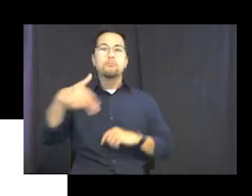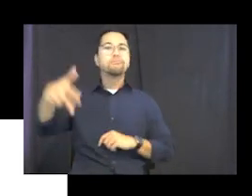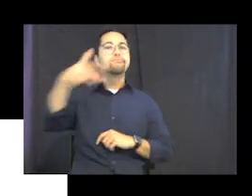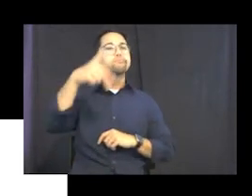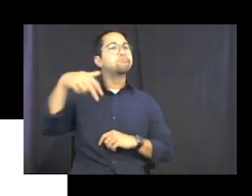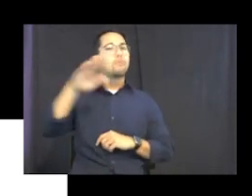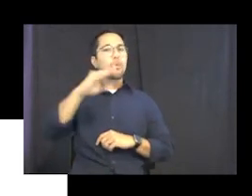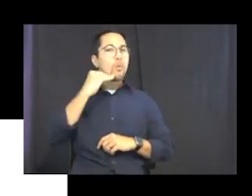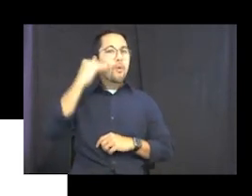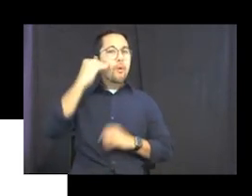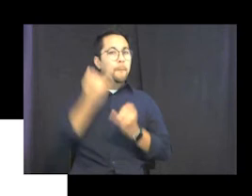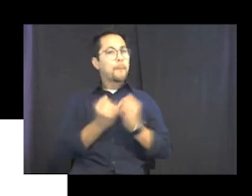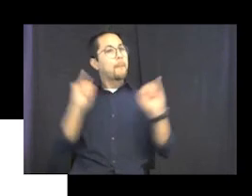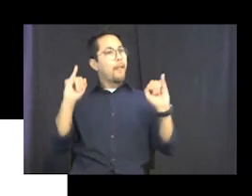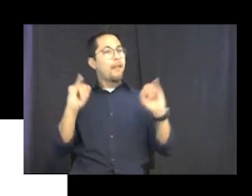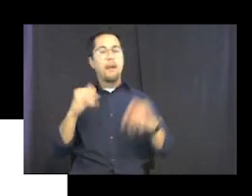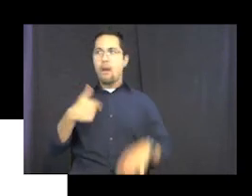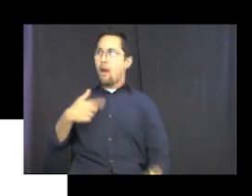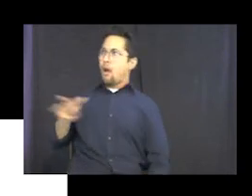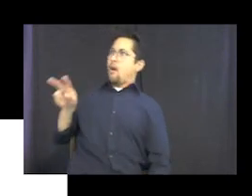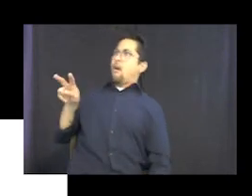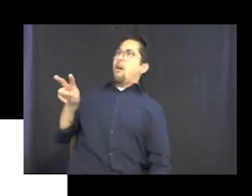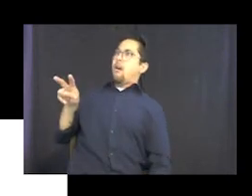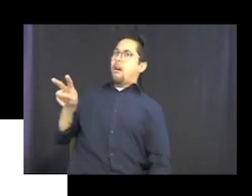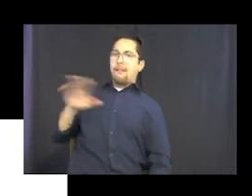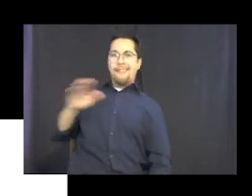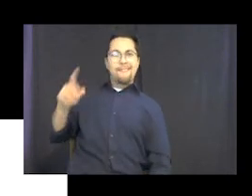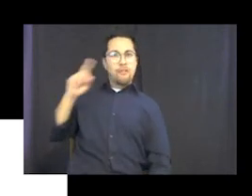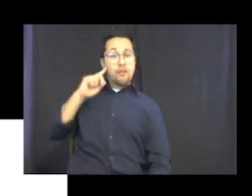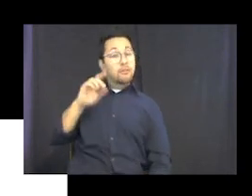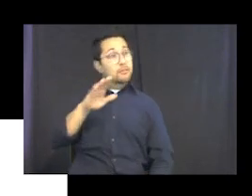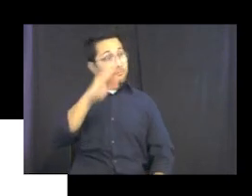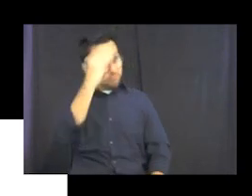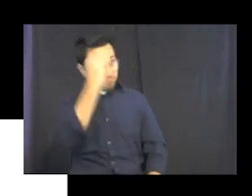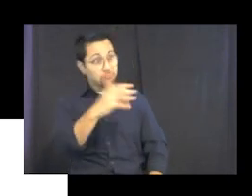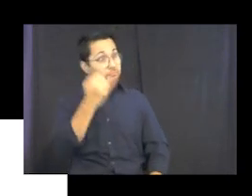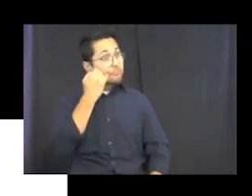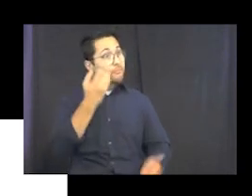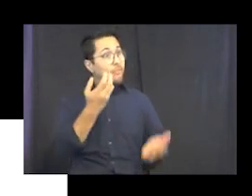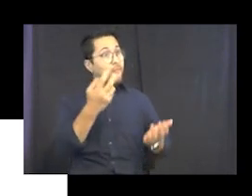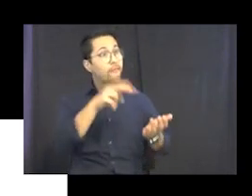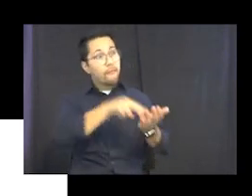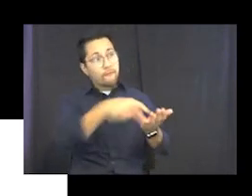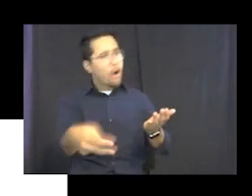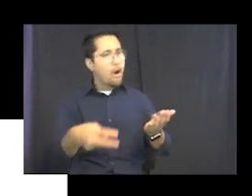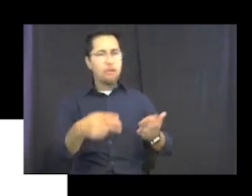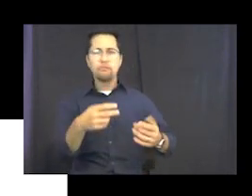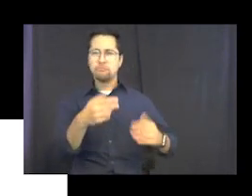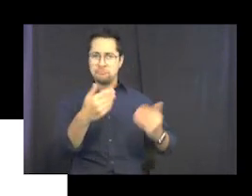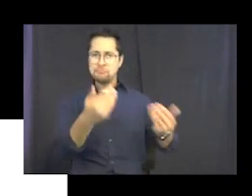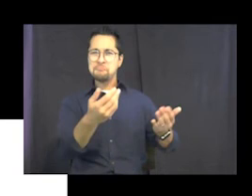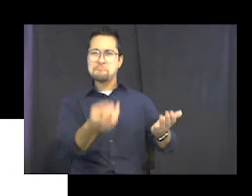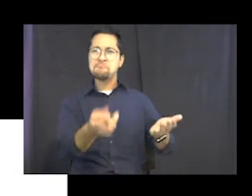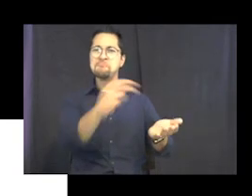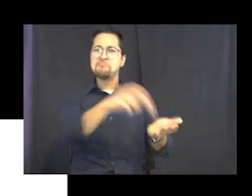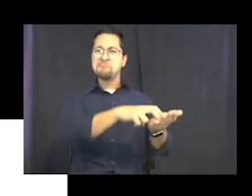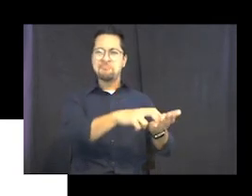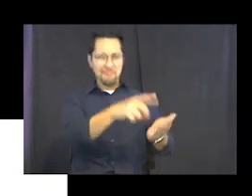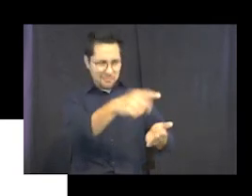independently. And if you fall, just get up because you know how to do